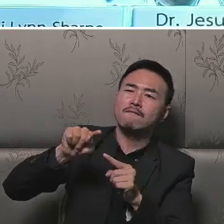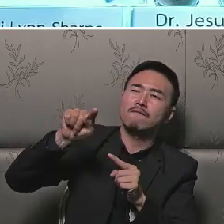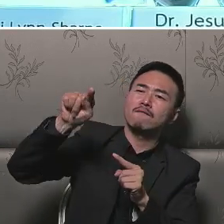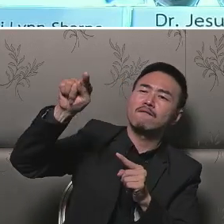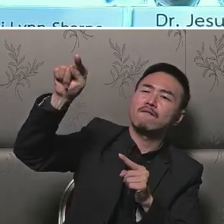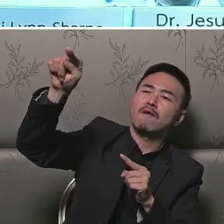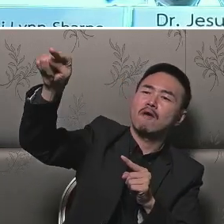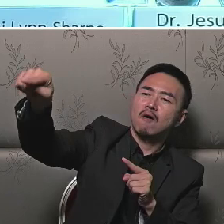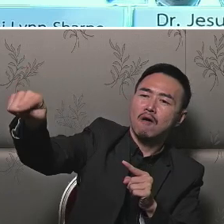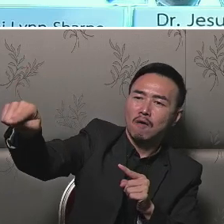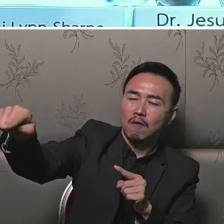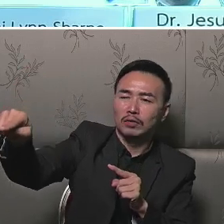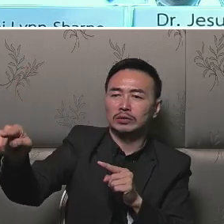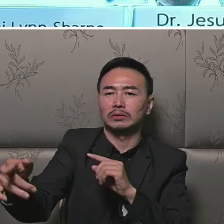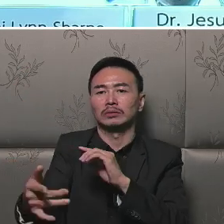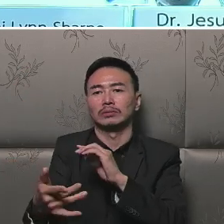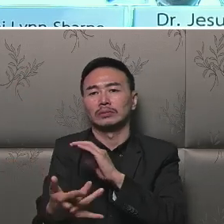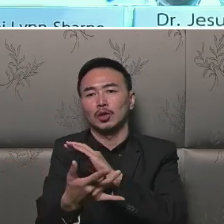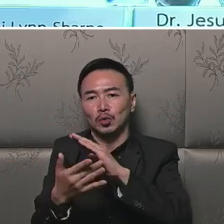for people to be able to take it forward.